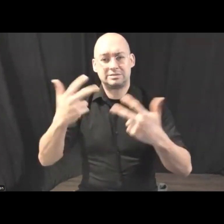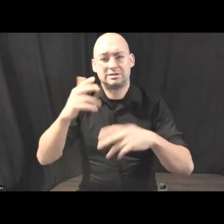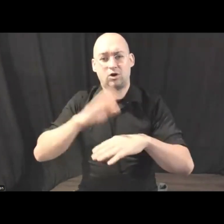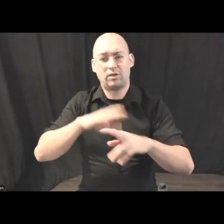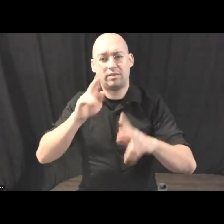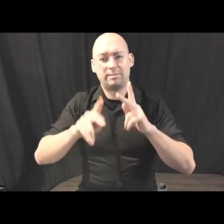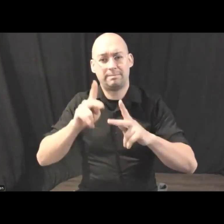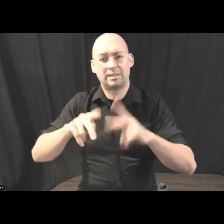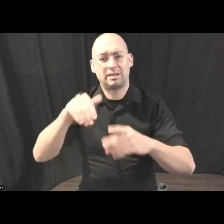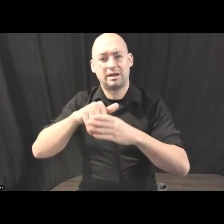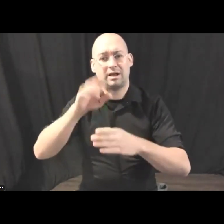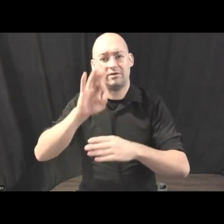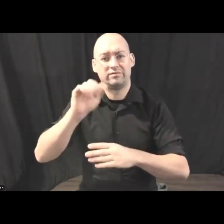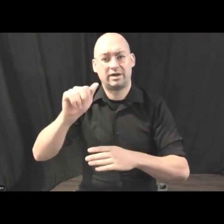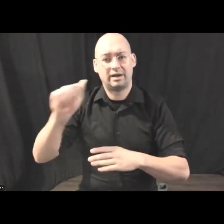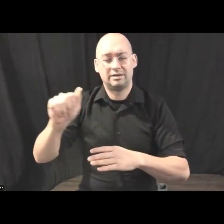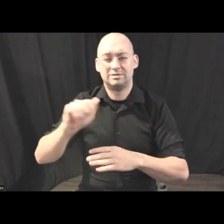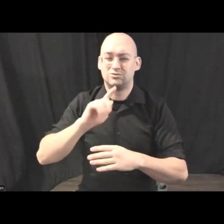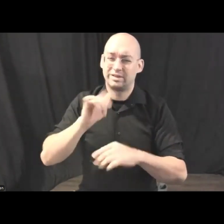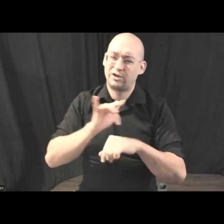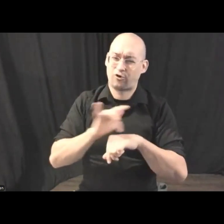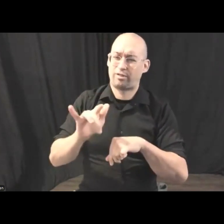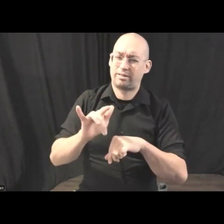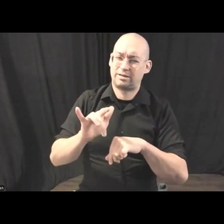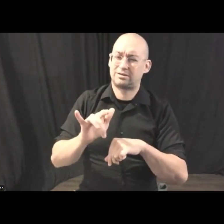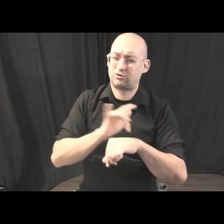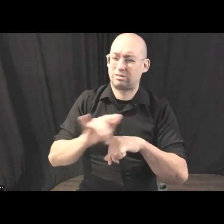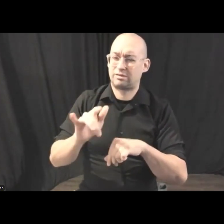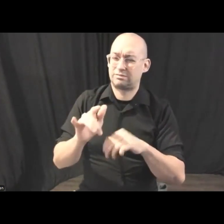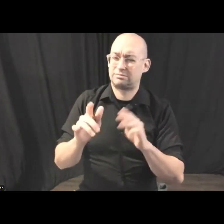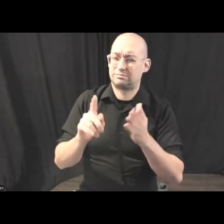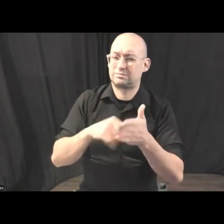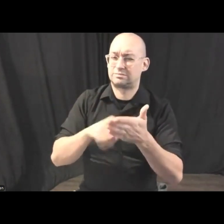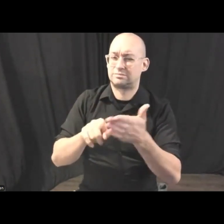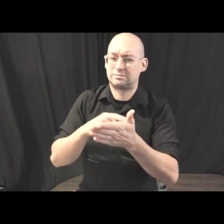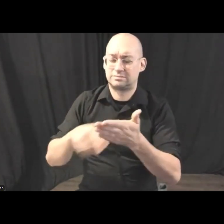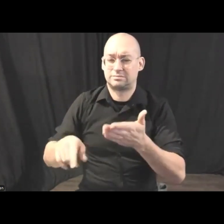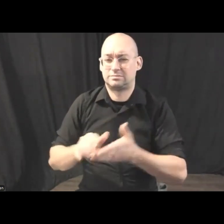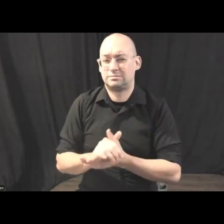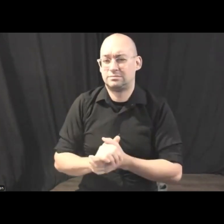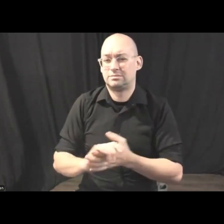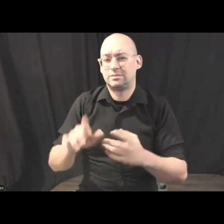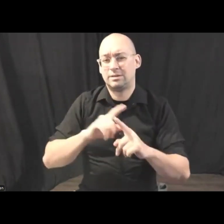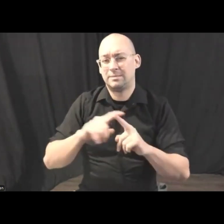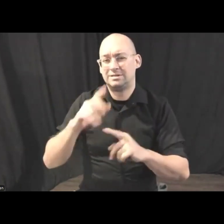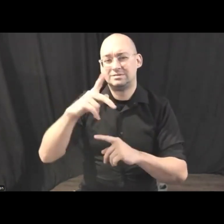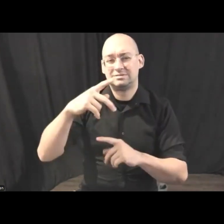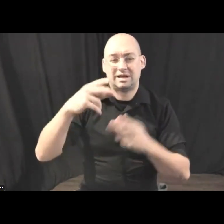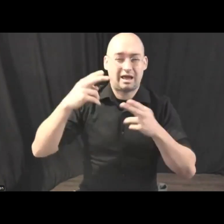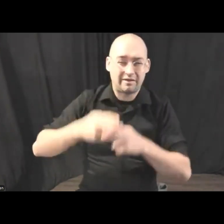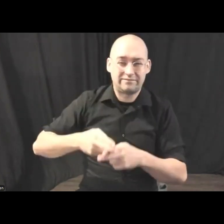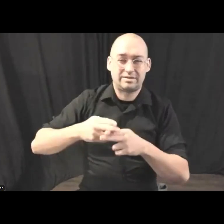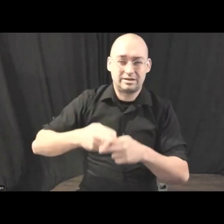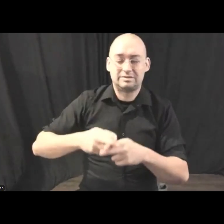FAA, which is premature at best. We don't know yet what happened. So it's heavy. It's heavy. heavy, but we'll get through this